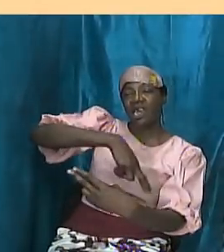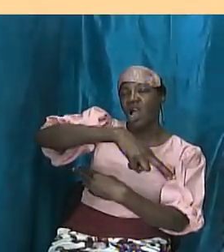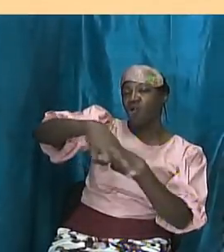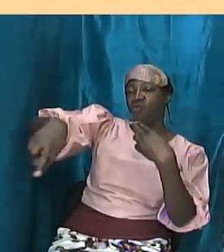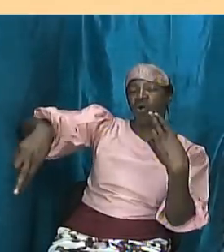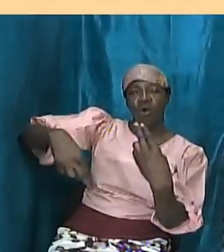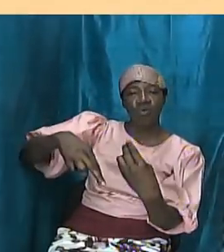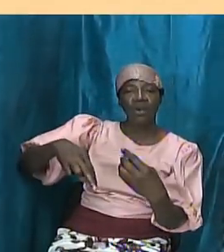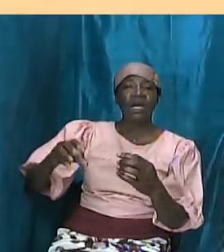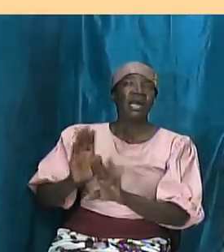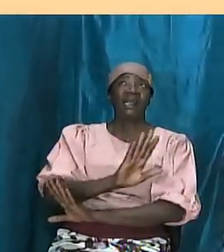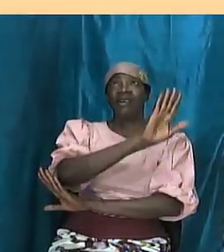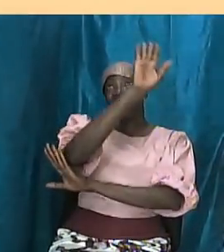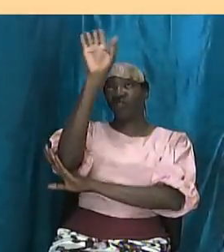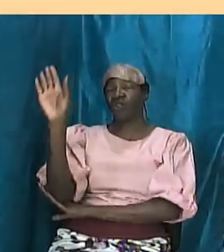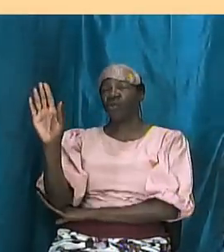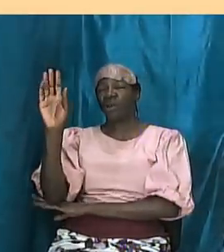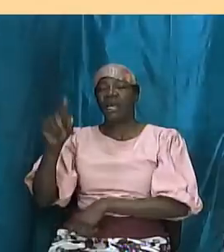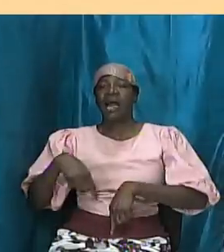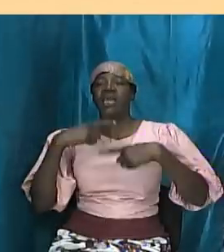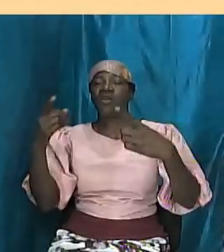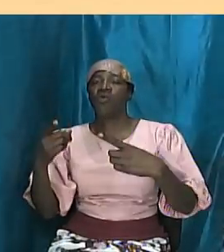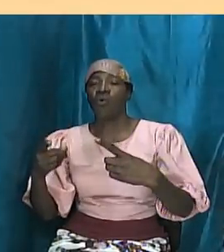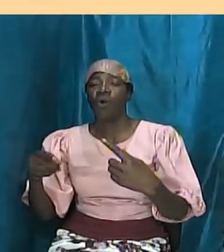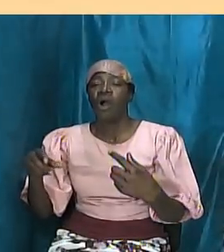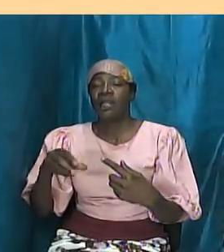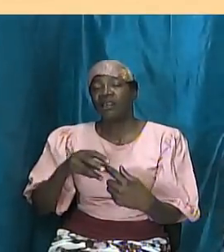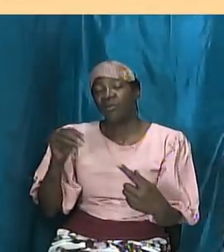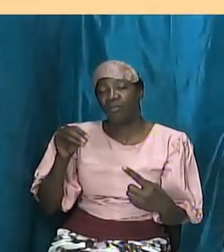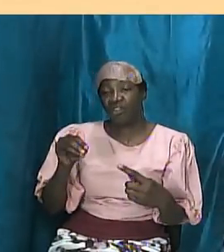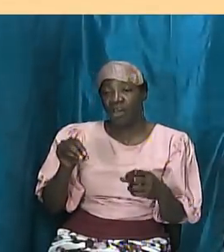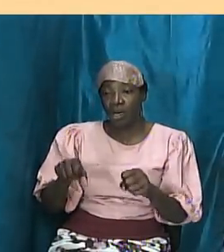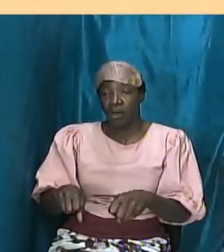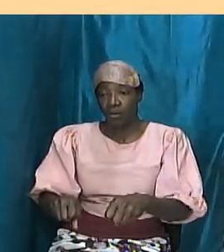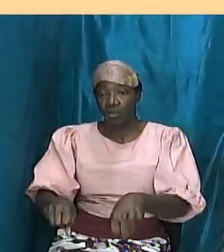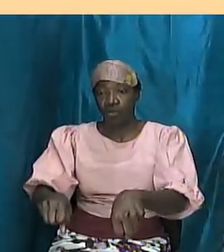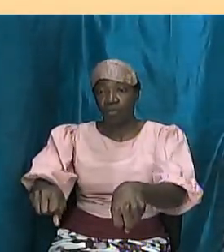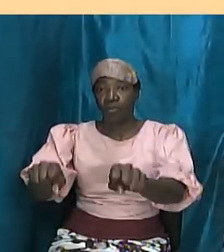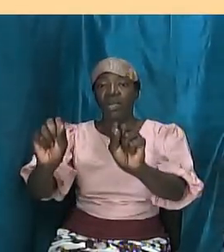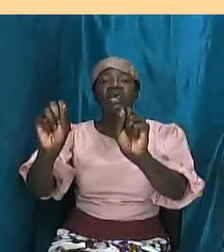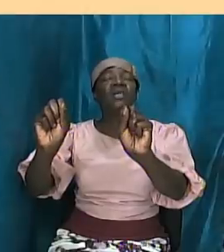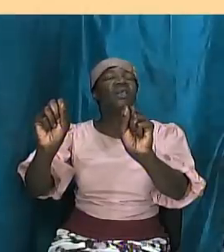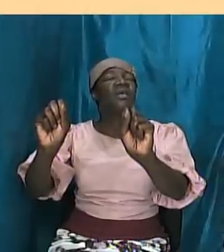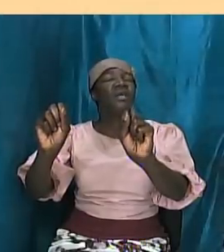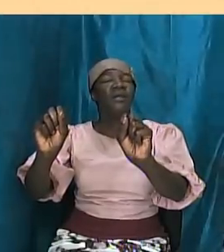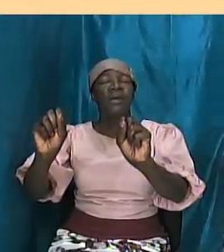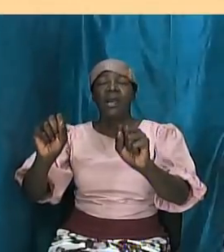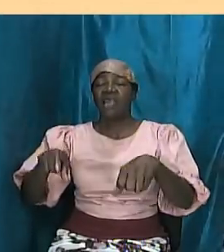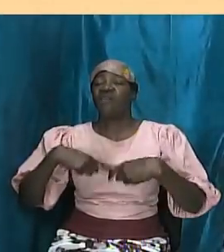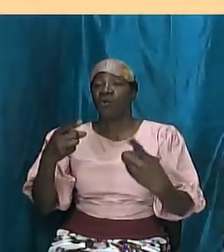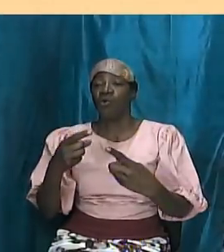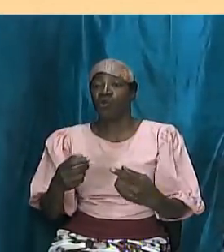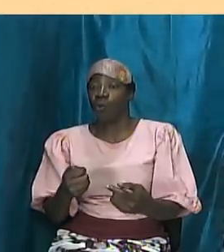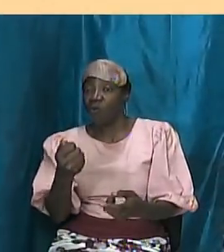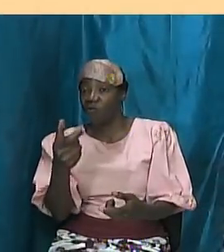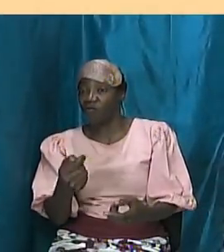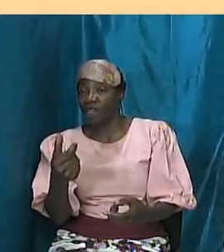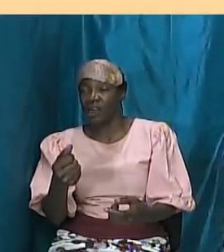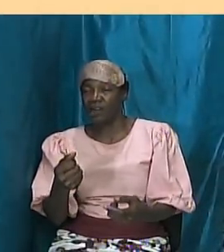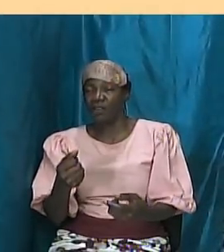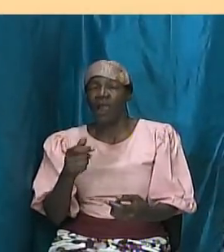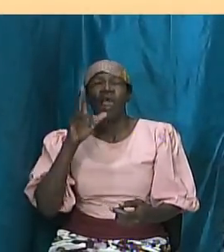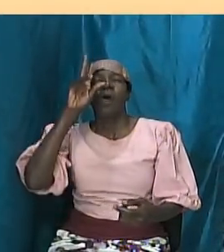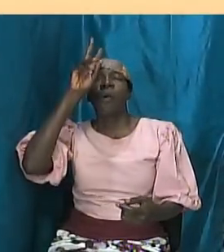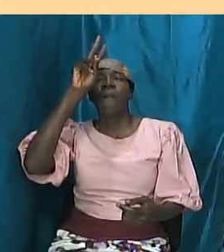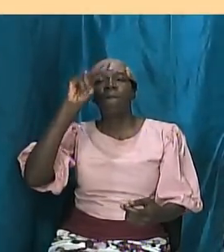certain speed. If it went a little too fast, we would have been burnt to death. If the earth